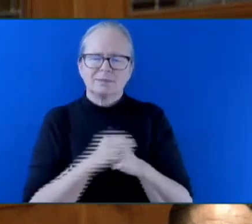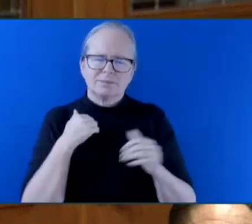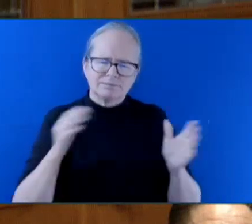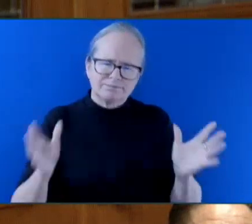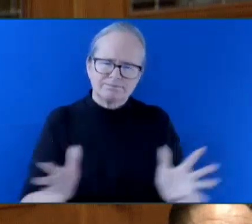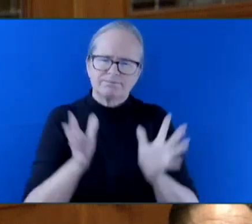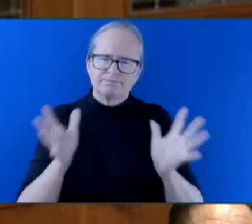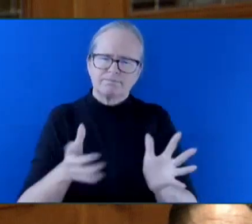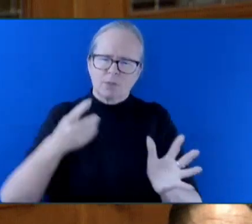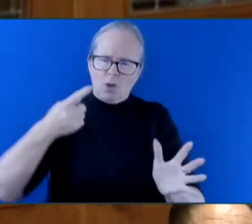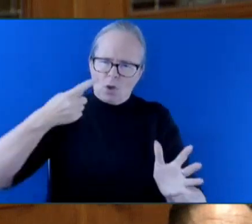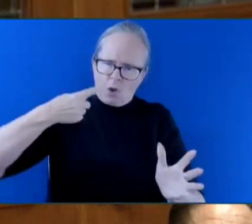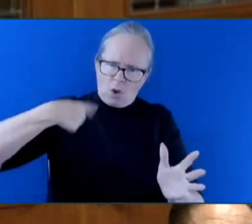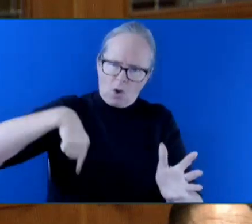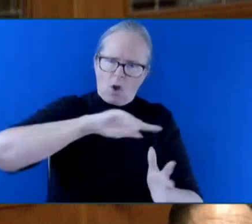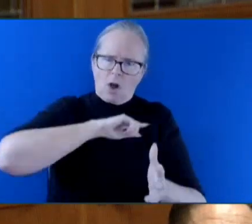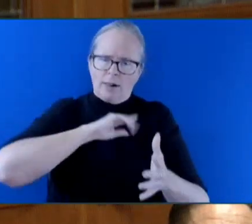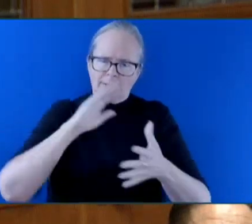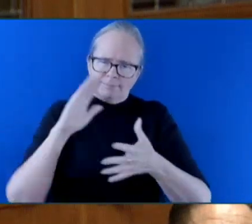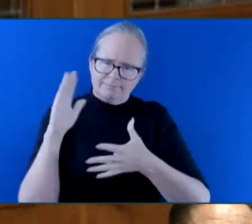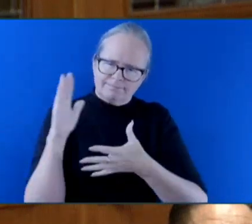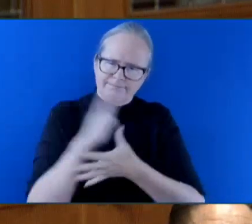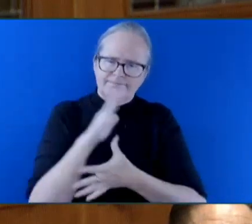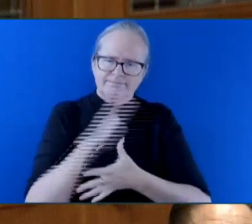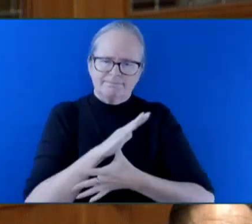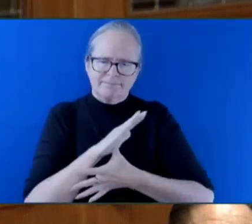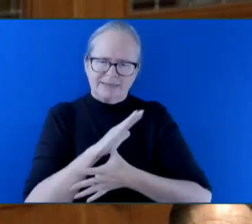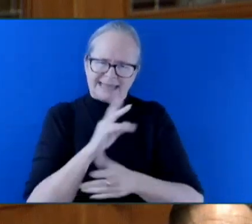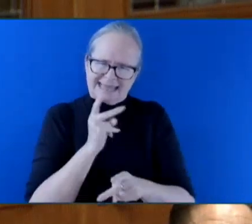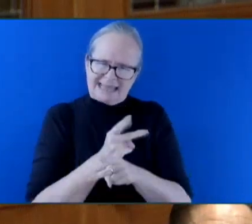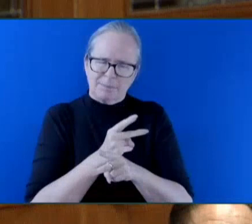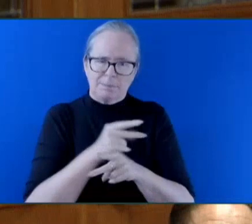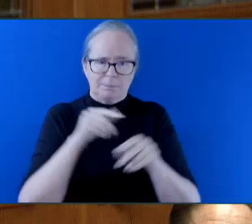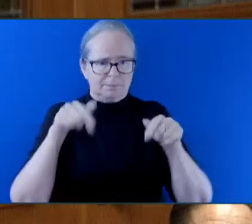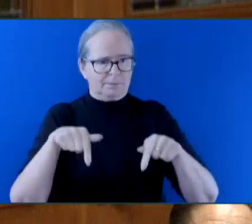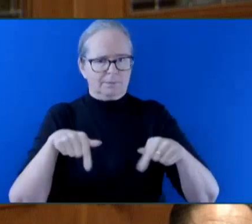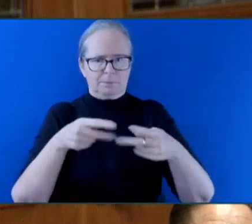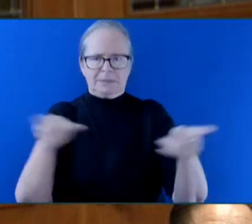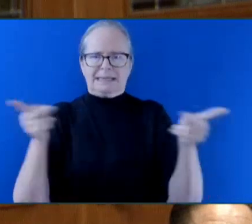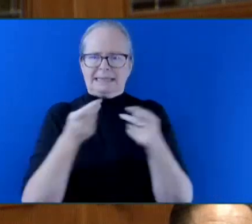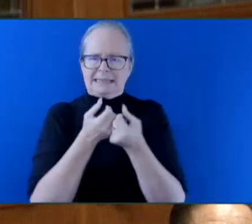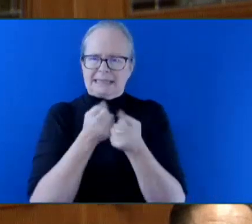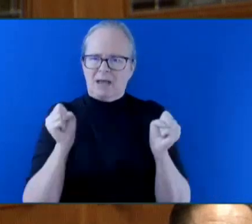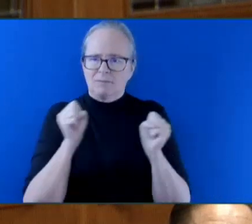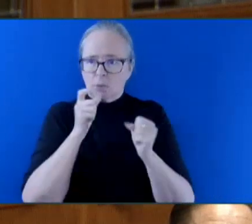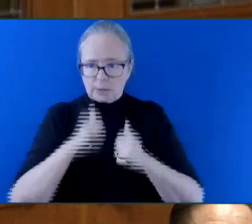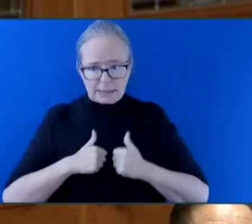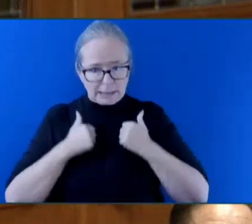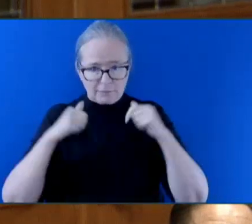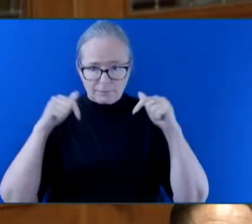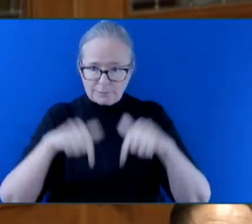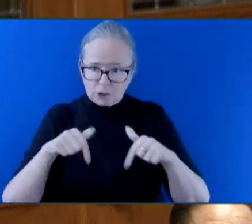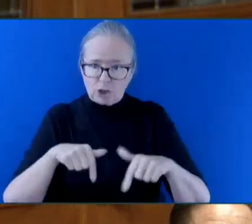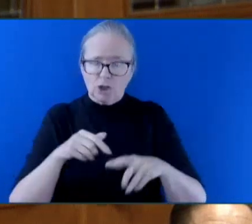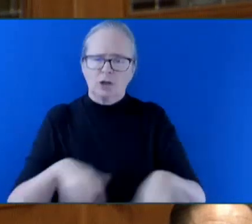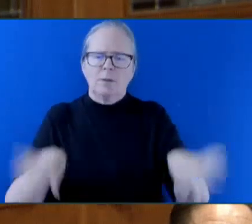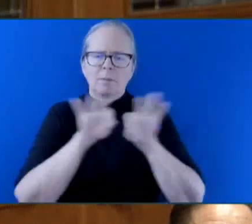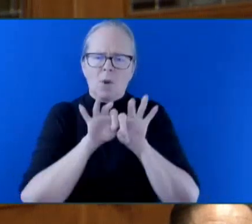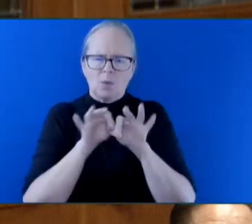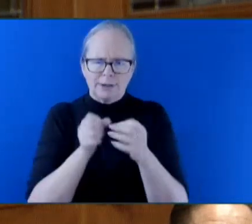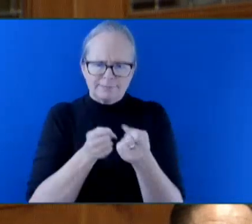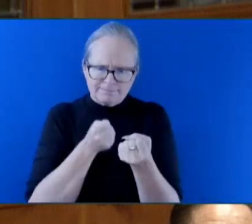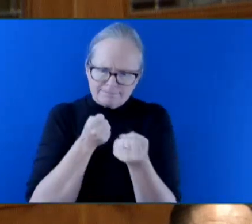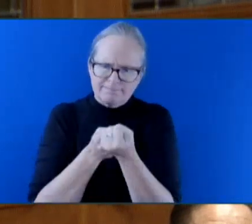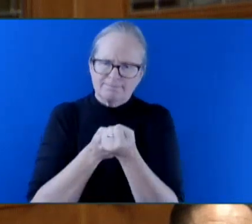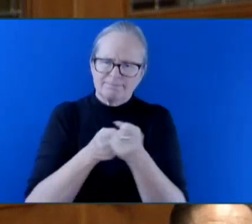all who reside here and to do all that we can to prevent hate, anti-Semitism,